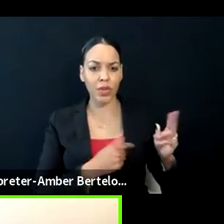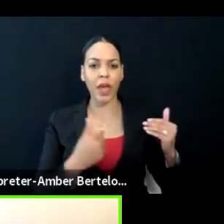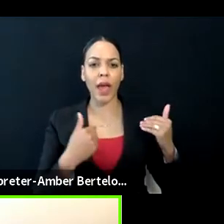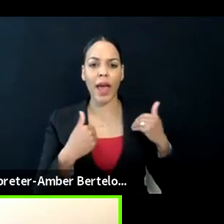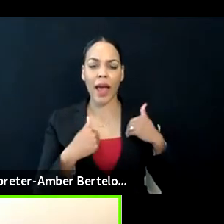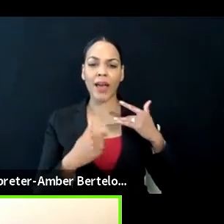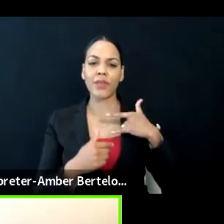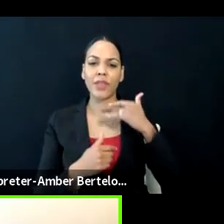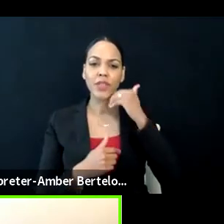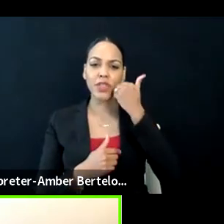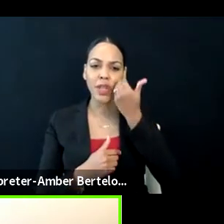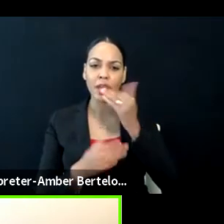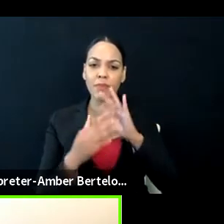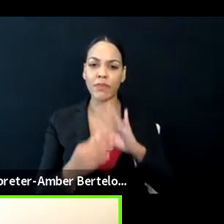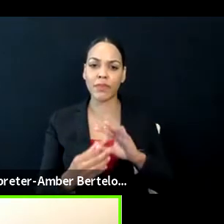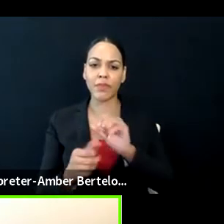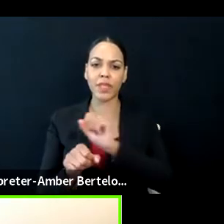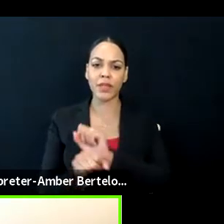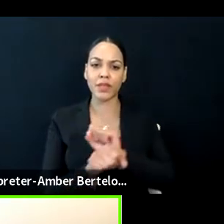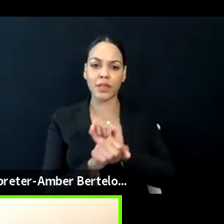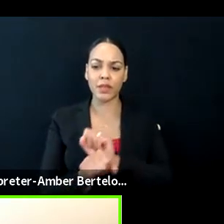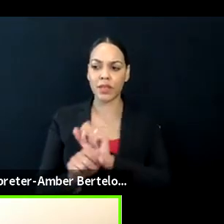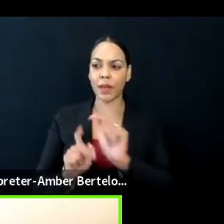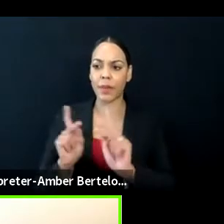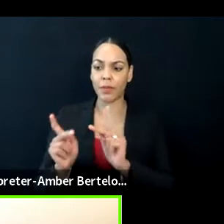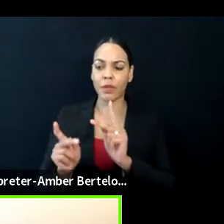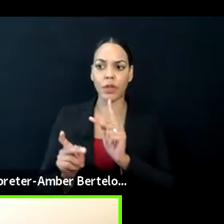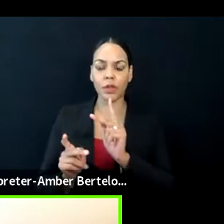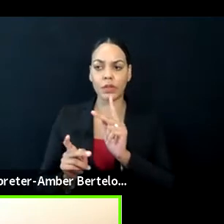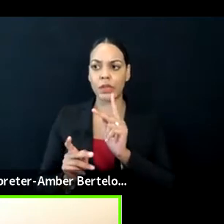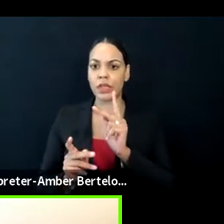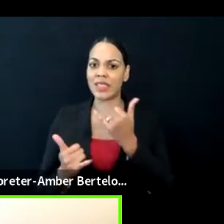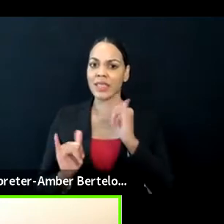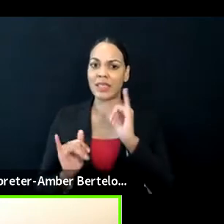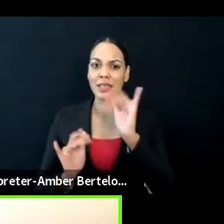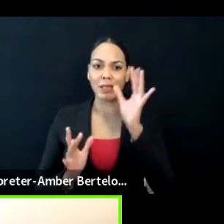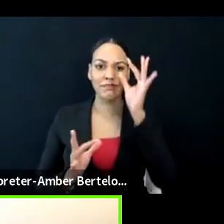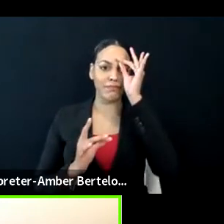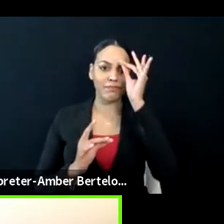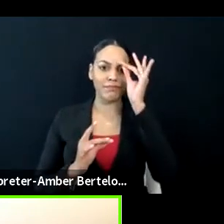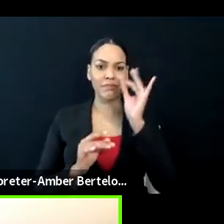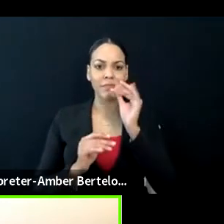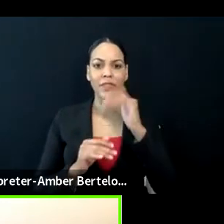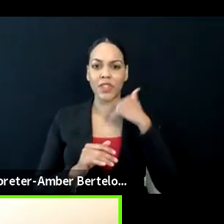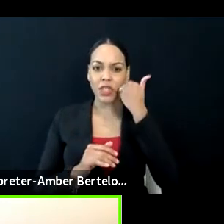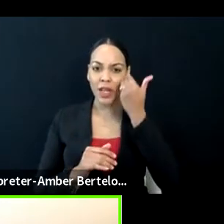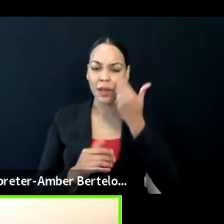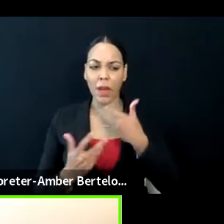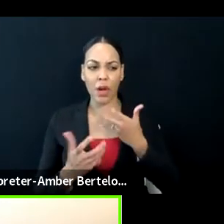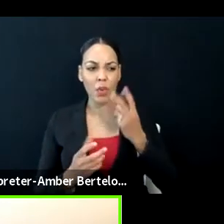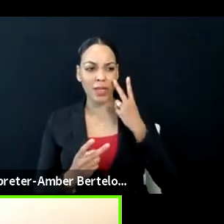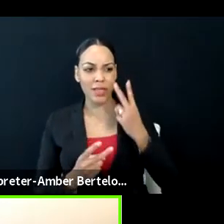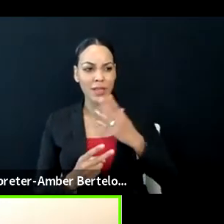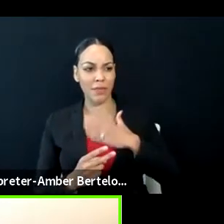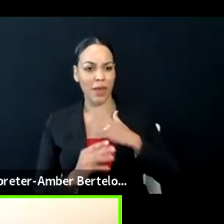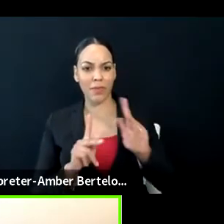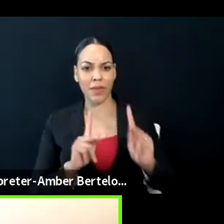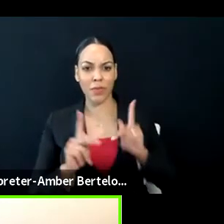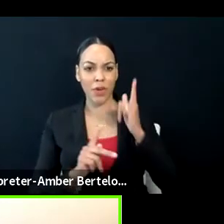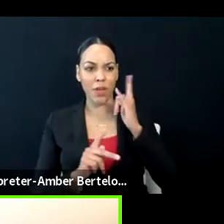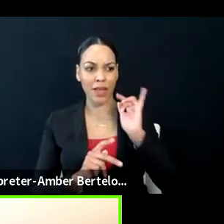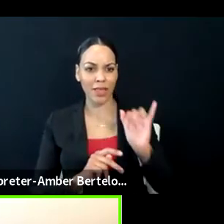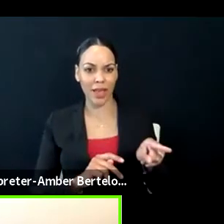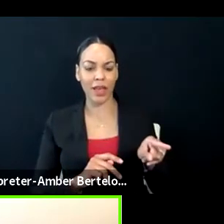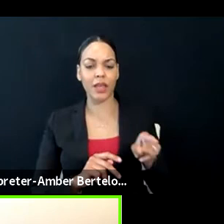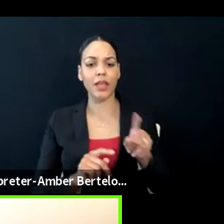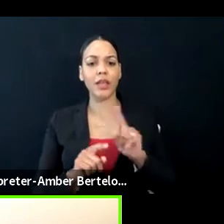think still lingers for some people. So it's like, I don't want to see our people like that and that sort of thing. But I also believe it's very important that